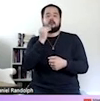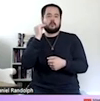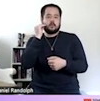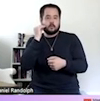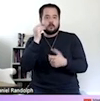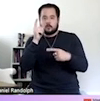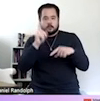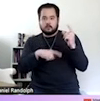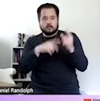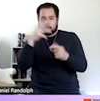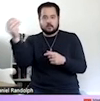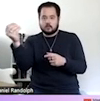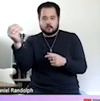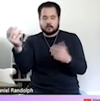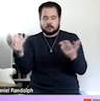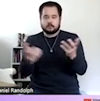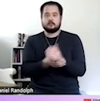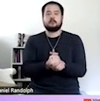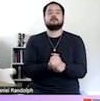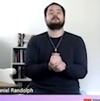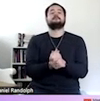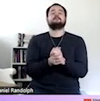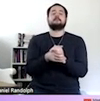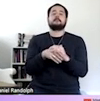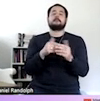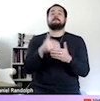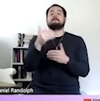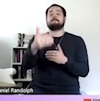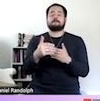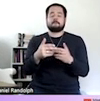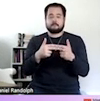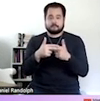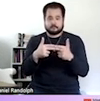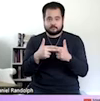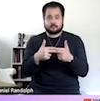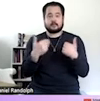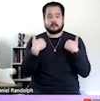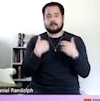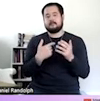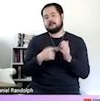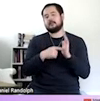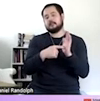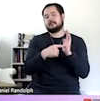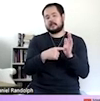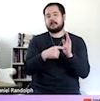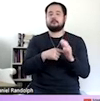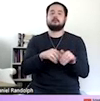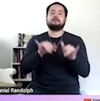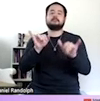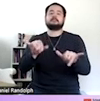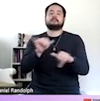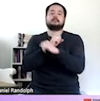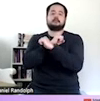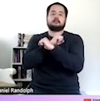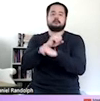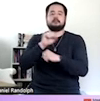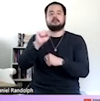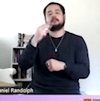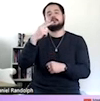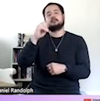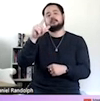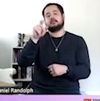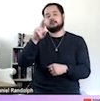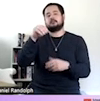to really think about. Here's an example on the next slide of a sheltering in place plan. So this is one that we've been using in our home